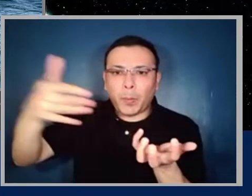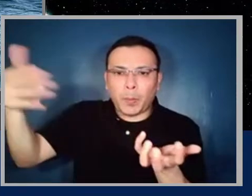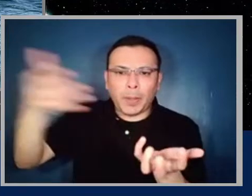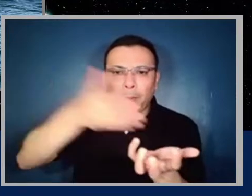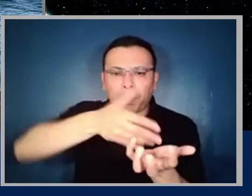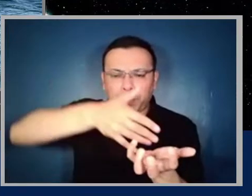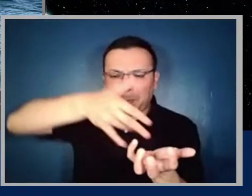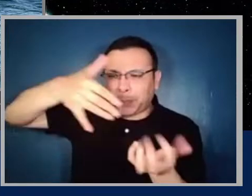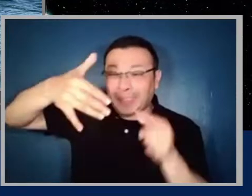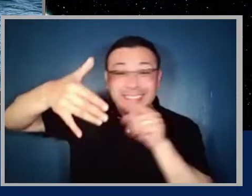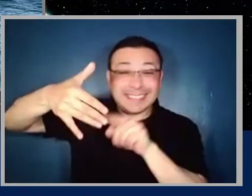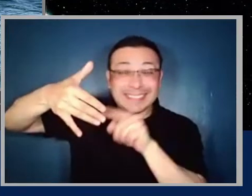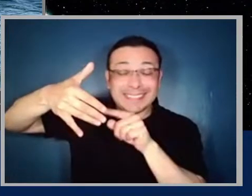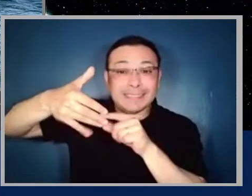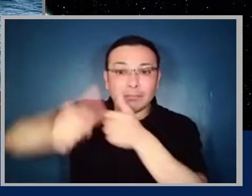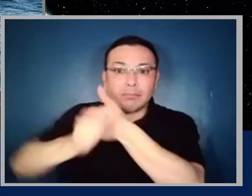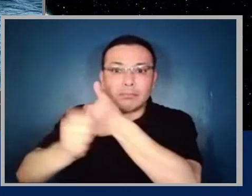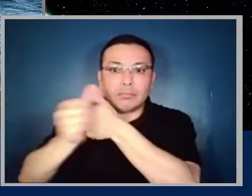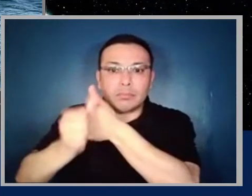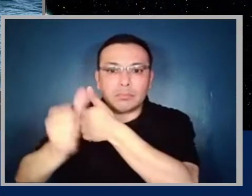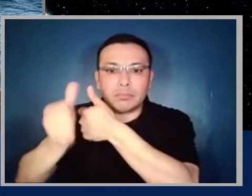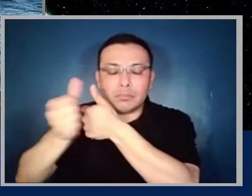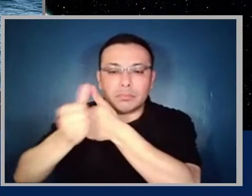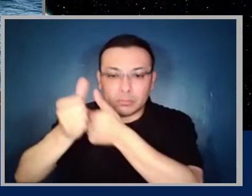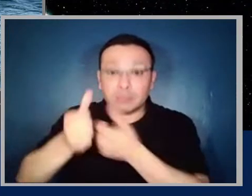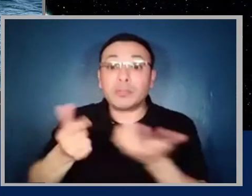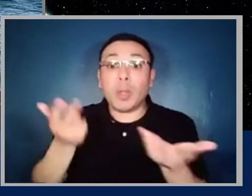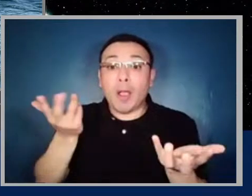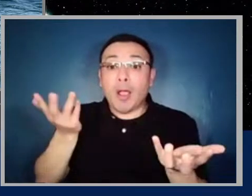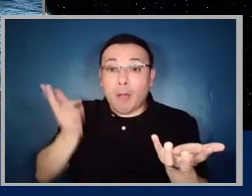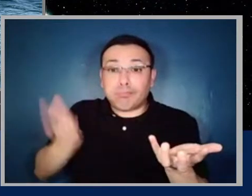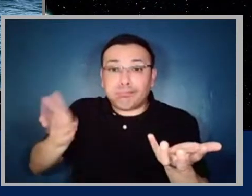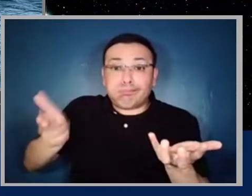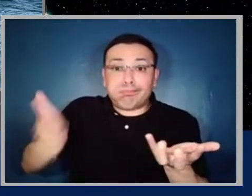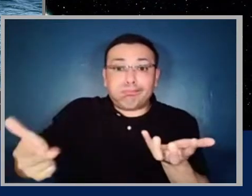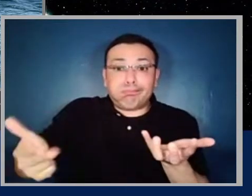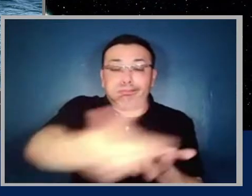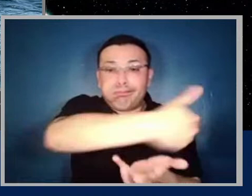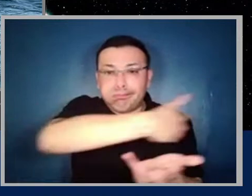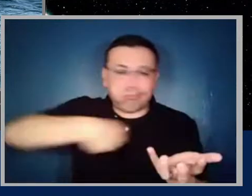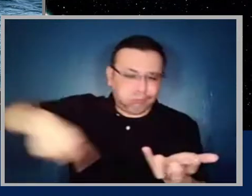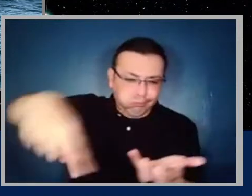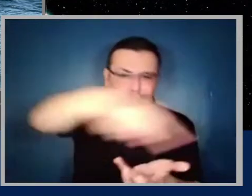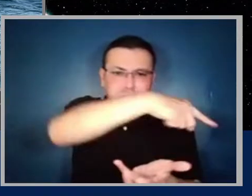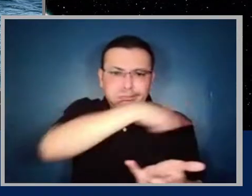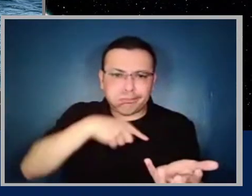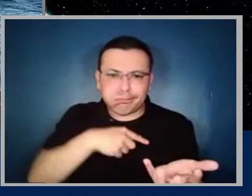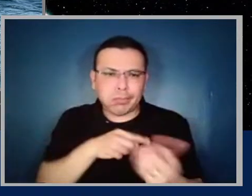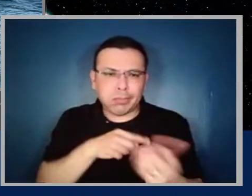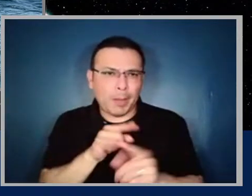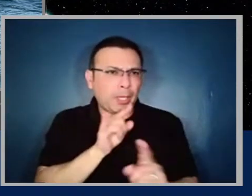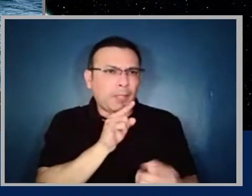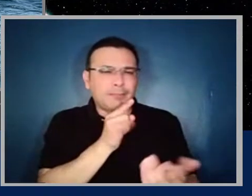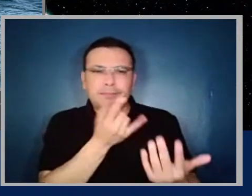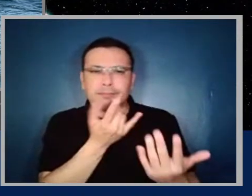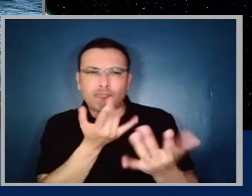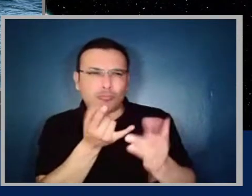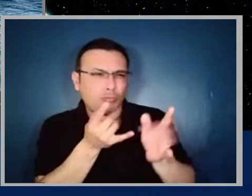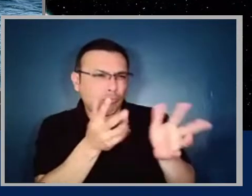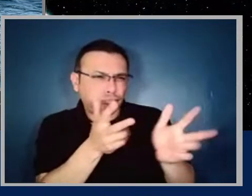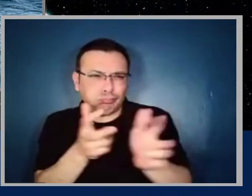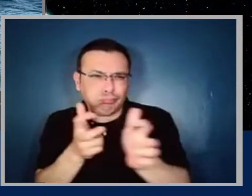our recovery efforts. And so they go around and around the capsule until they get up to it. They sniff all the little areas that are